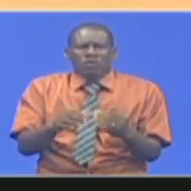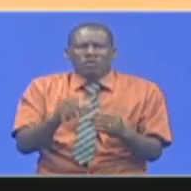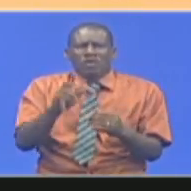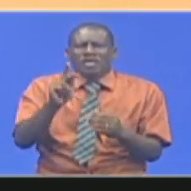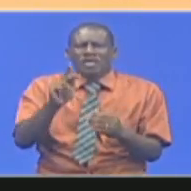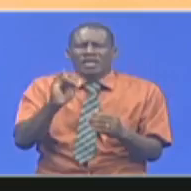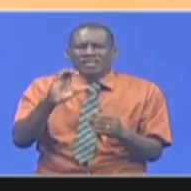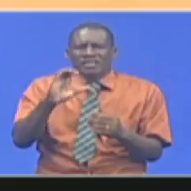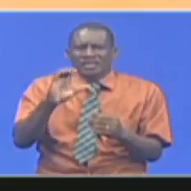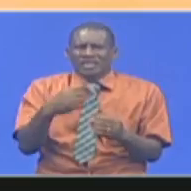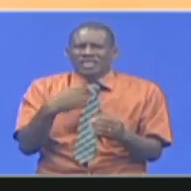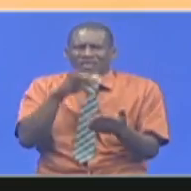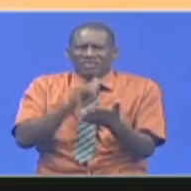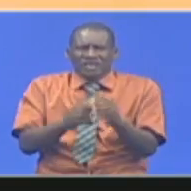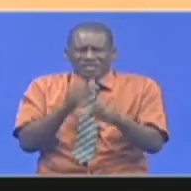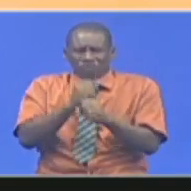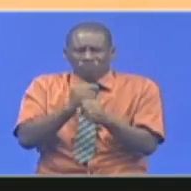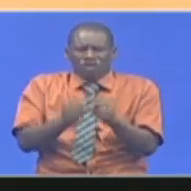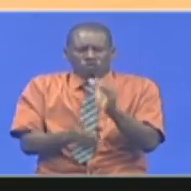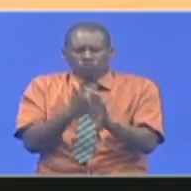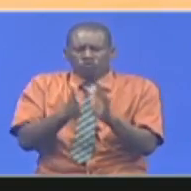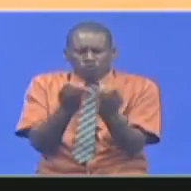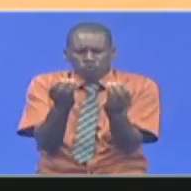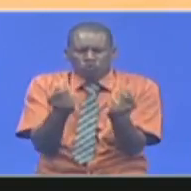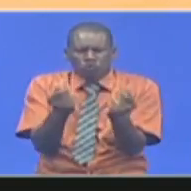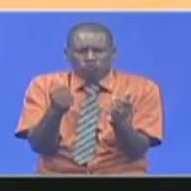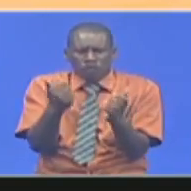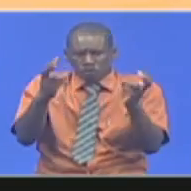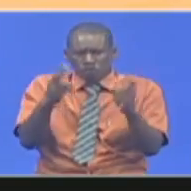in a faster fashion, in a bid to spare depositors the